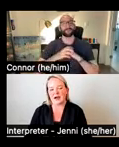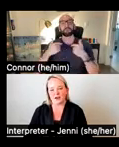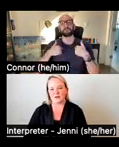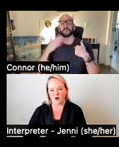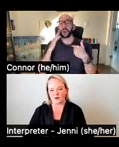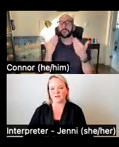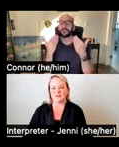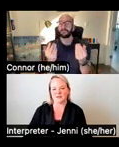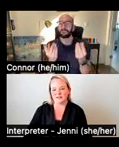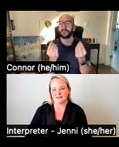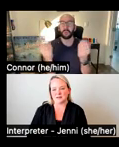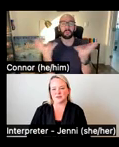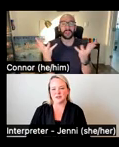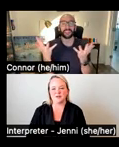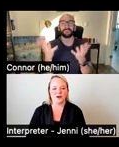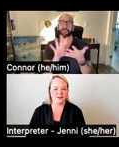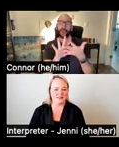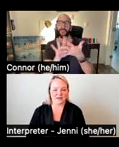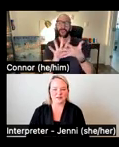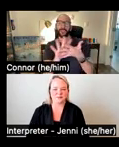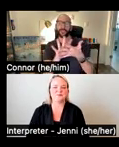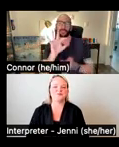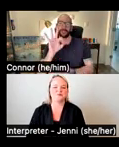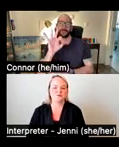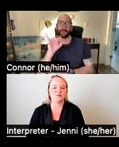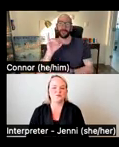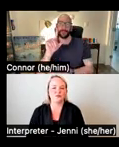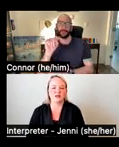supporting of all deaf and disabled artists here.